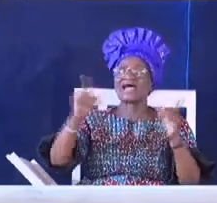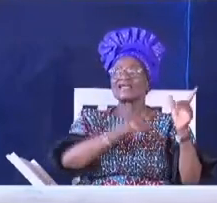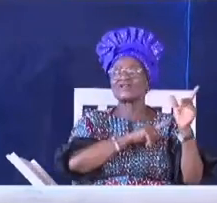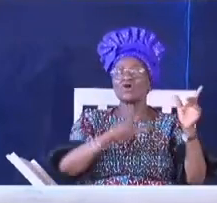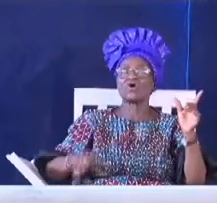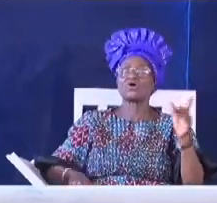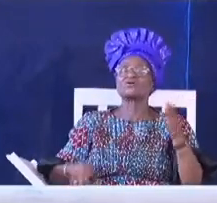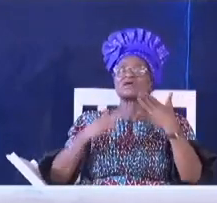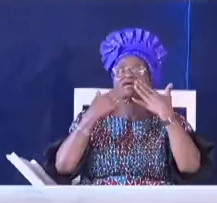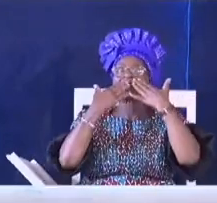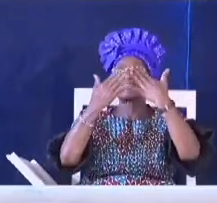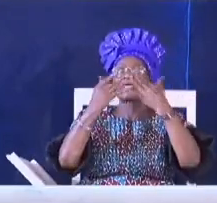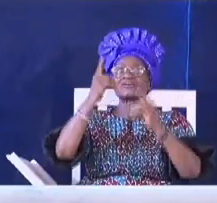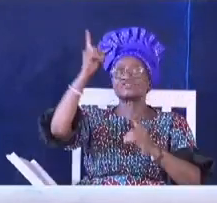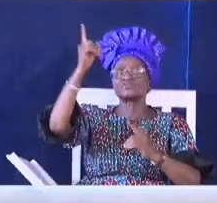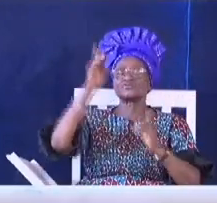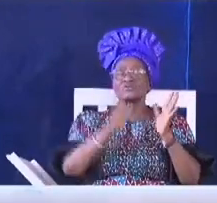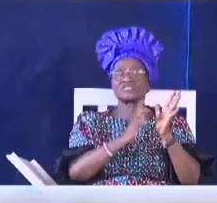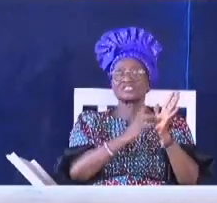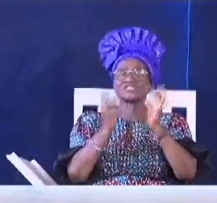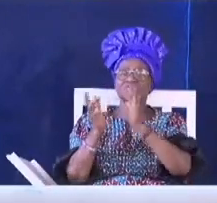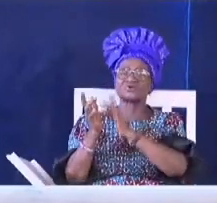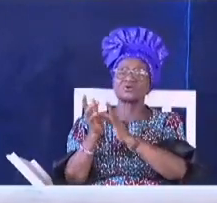Thank you, Jesus.